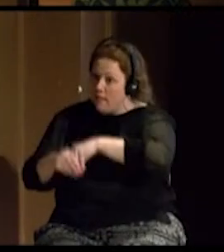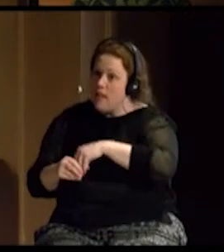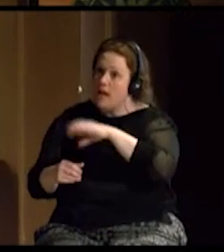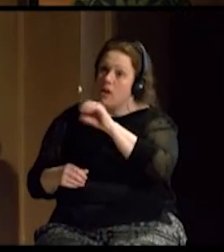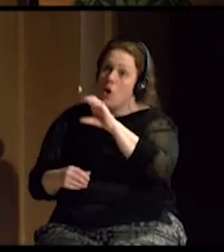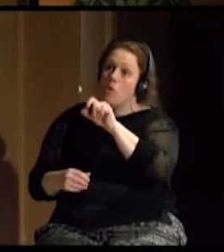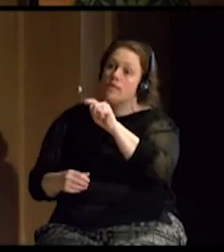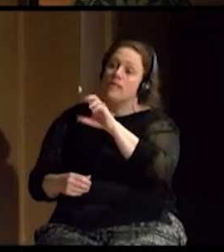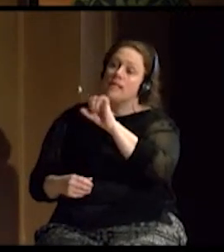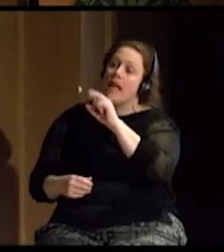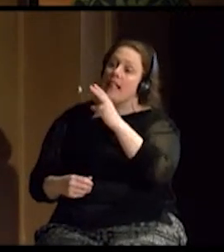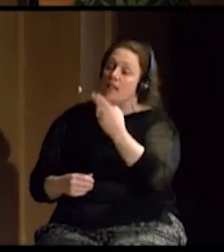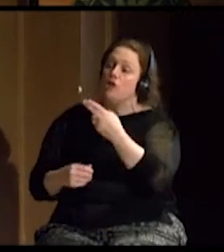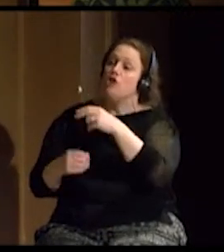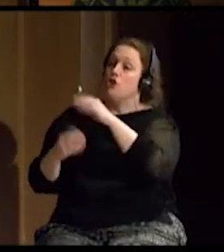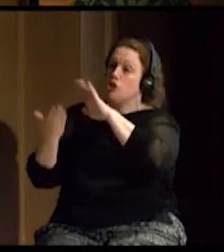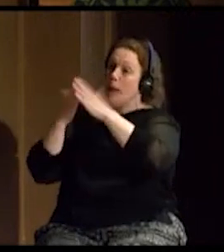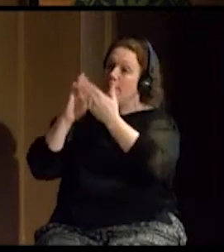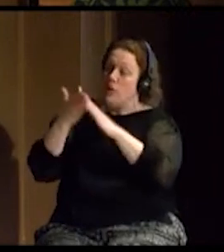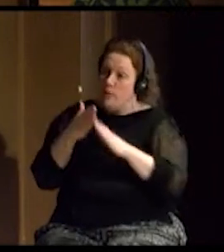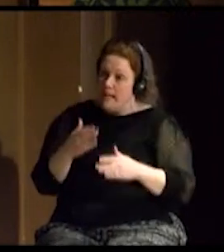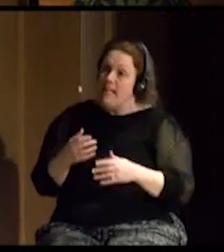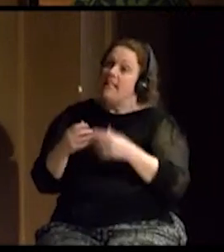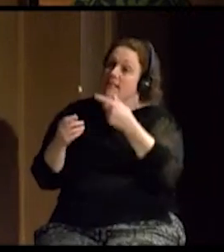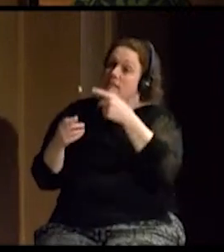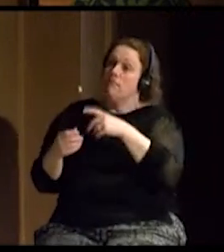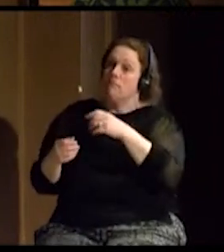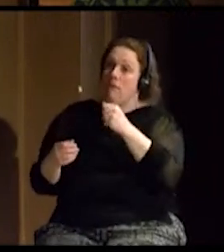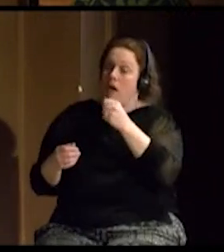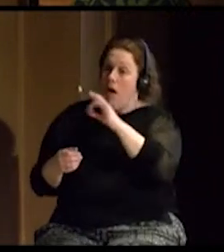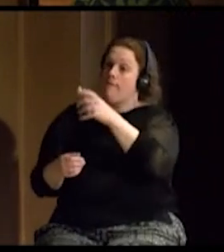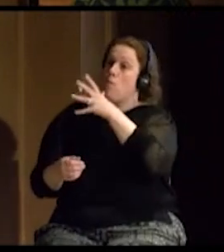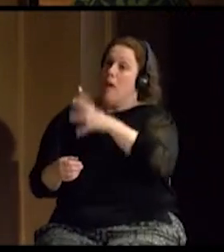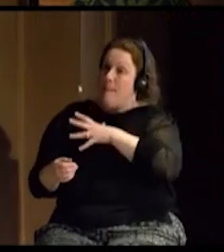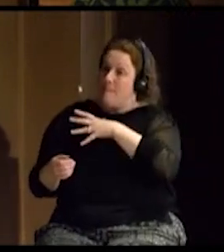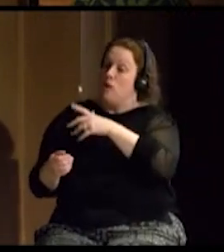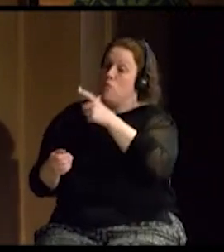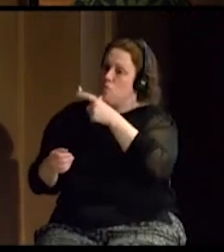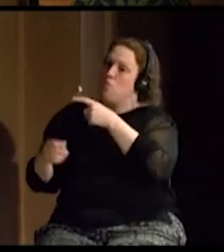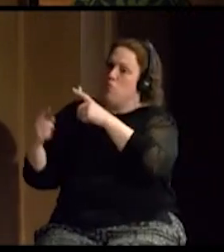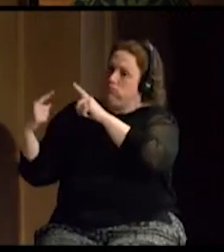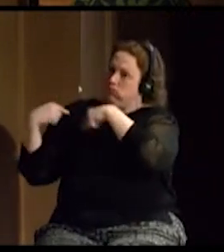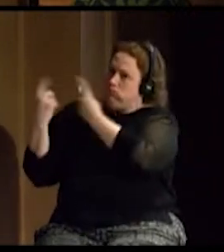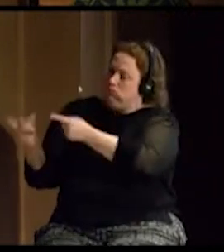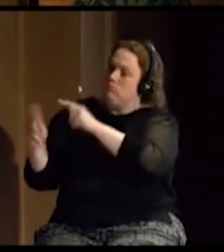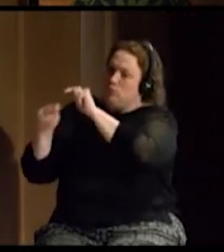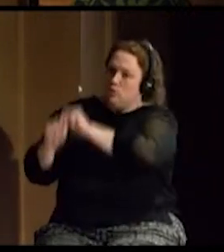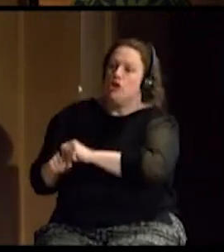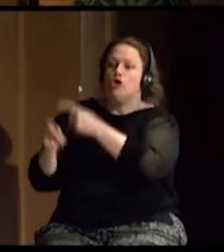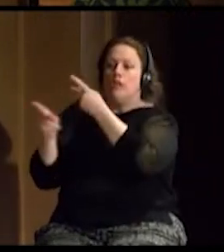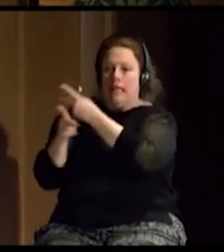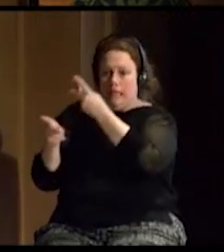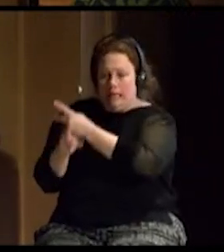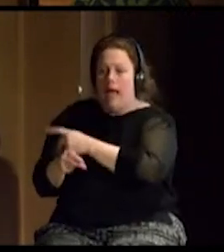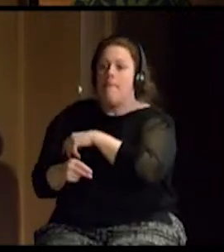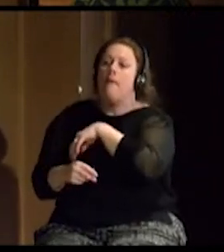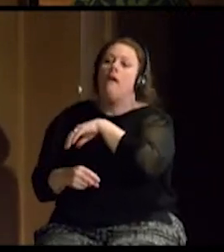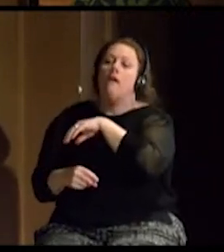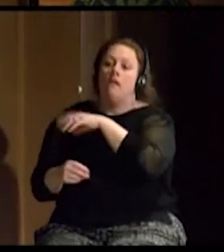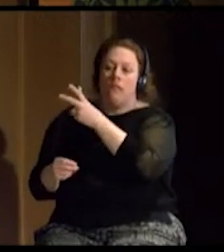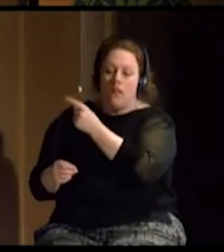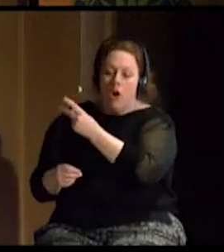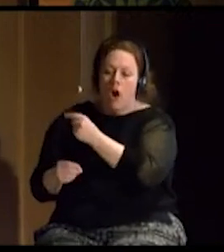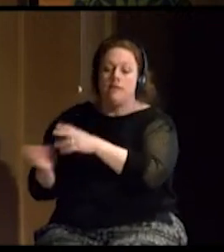dogs. So our aim from the beginning of the project is to ensure that the research is more inclusive from an